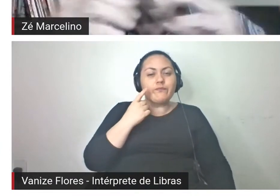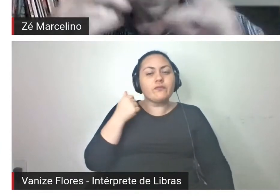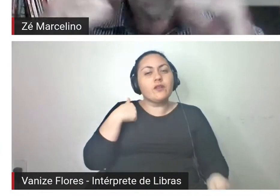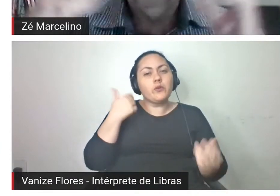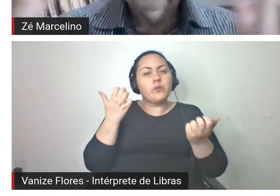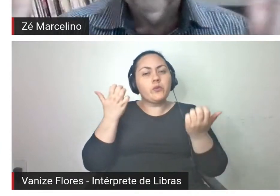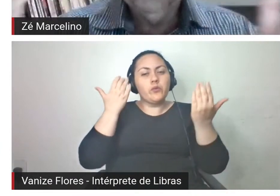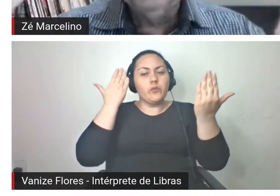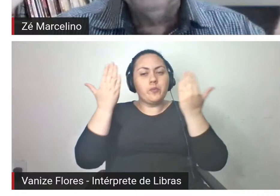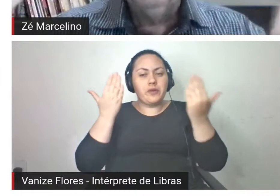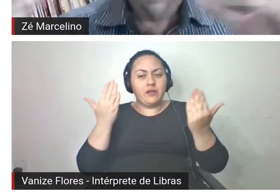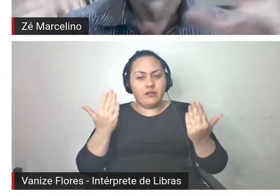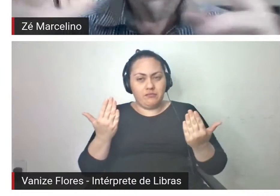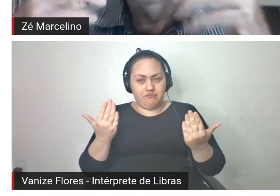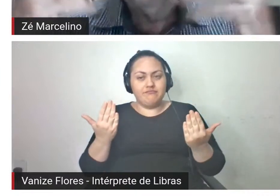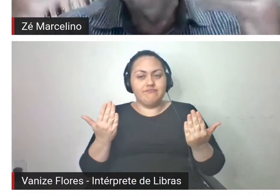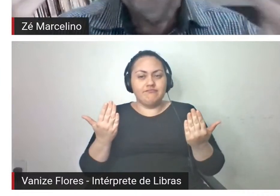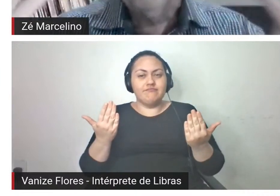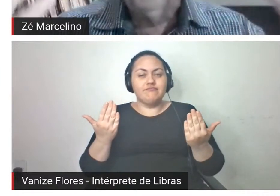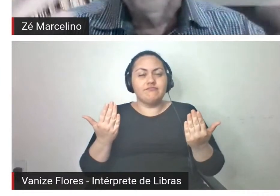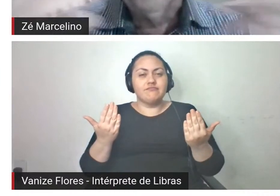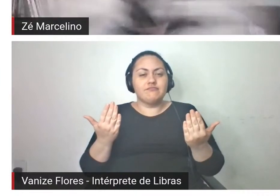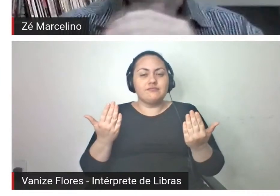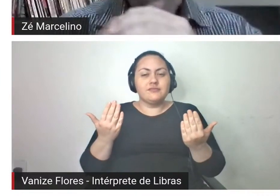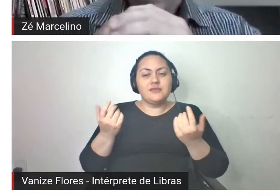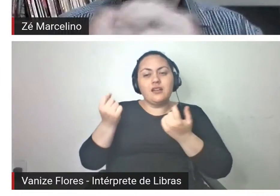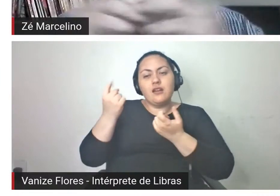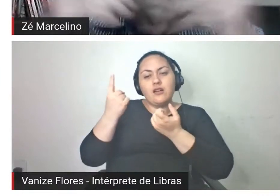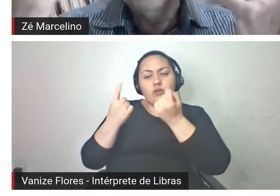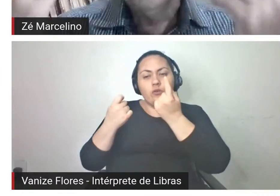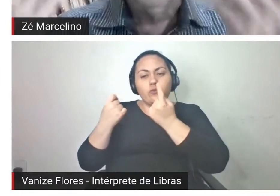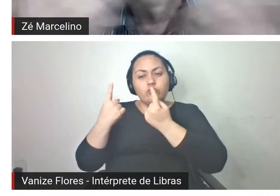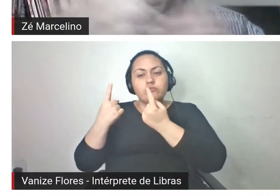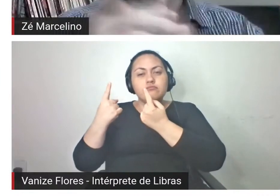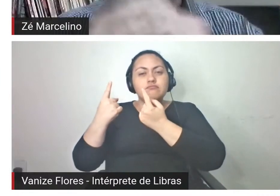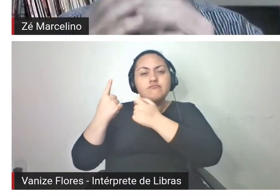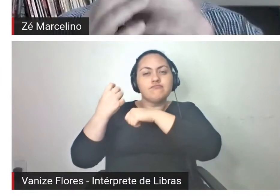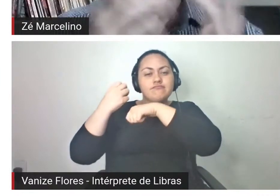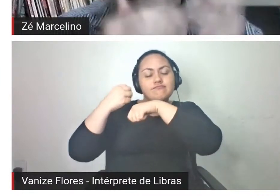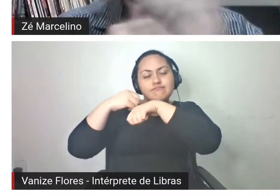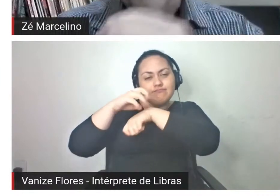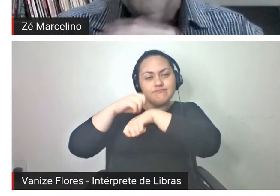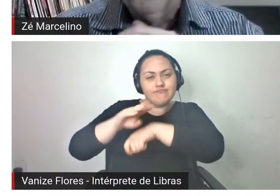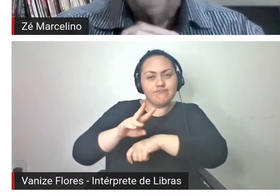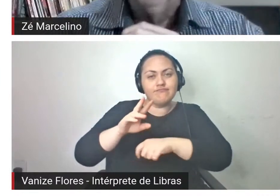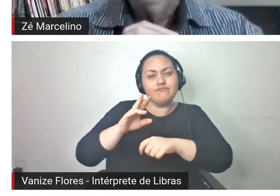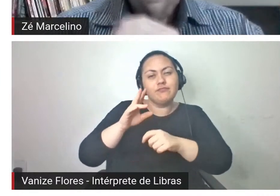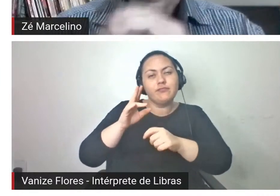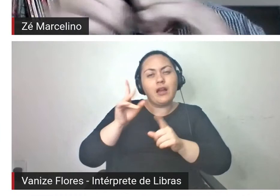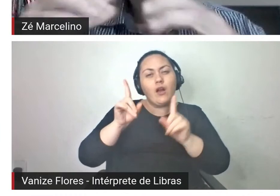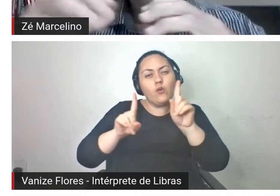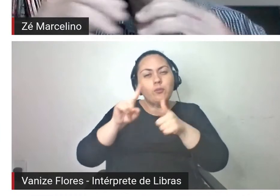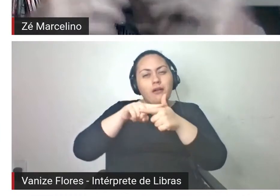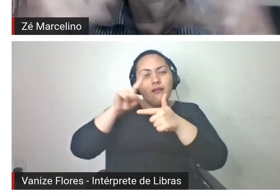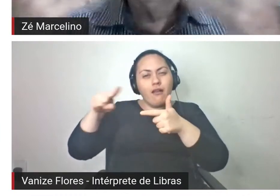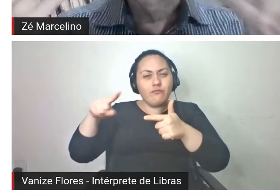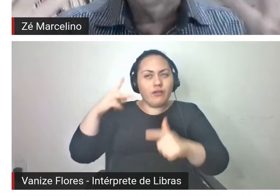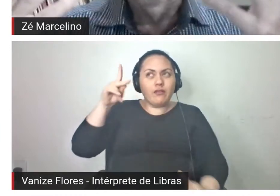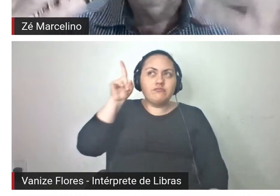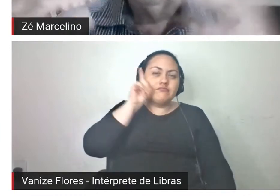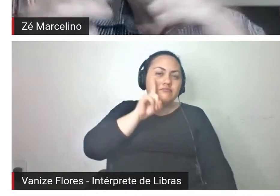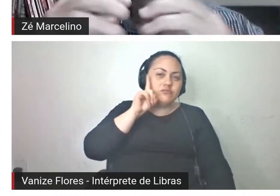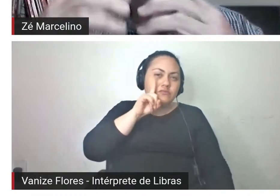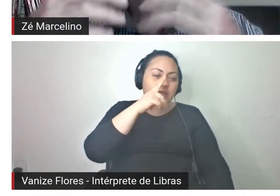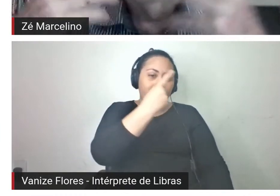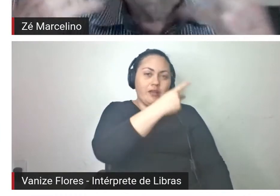comparação entre alguns indicadores dos Estados Unidos e do Brasil. E nós vamos ver